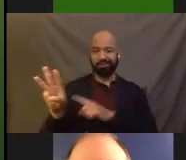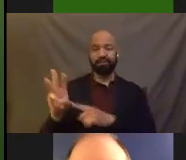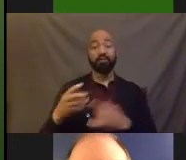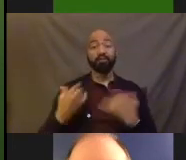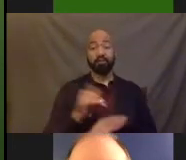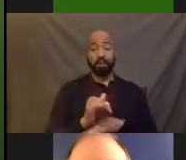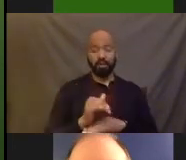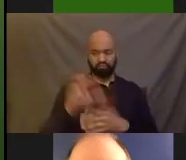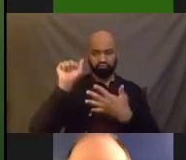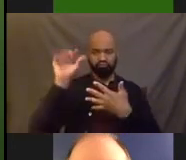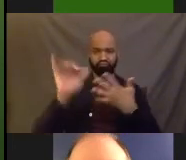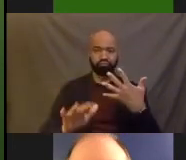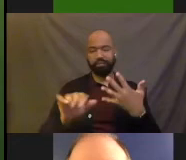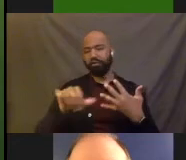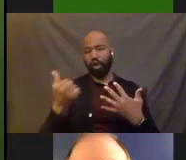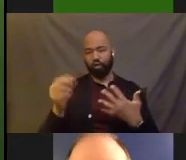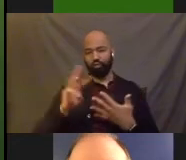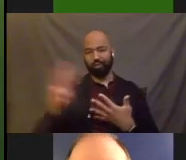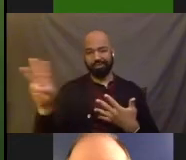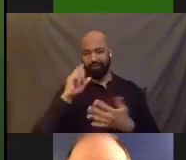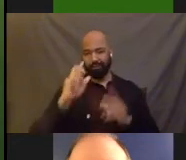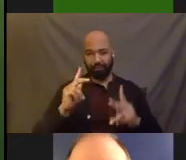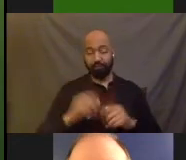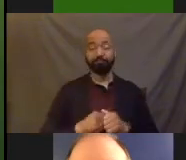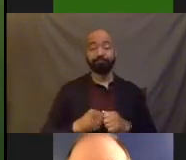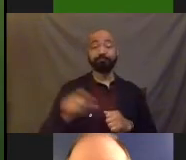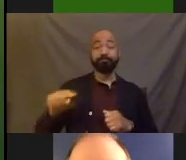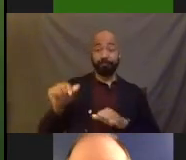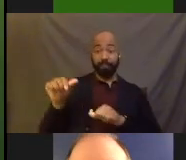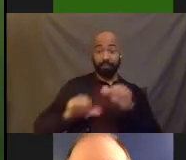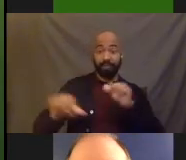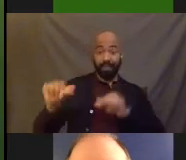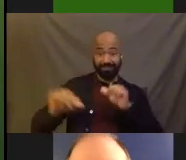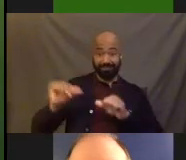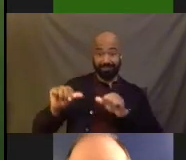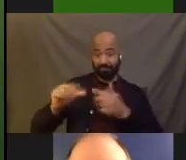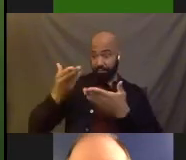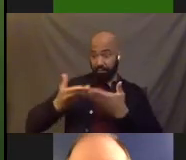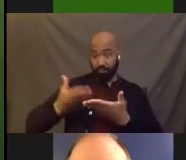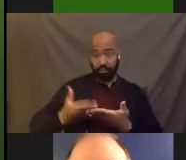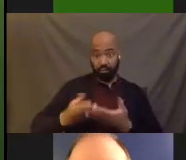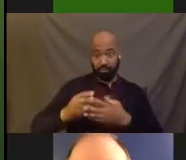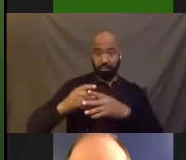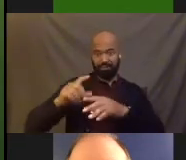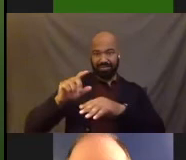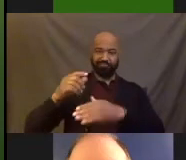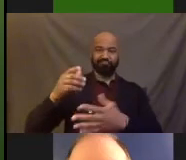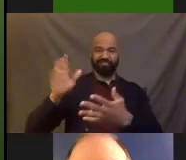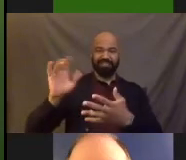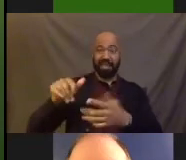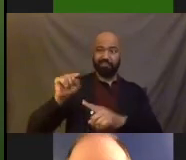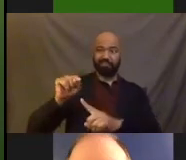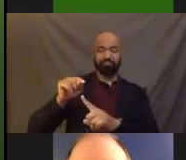tonight. Unfortunately, those evidence-based sites are a little bit less appealing. So things like the